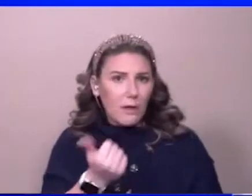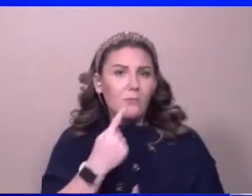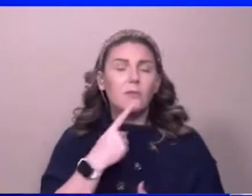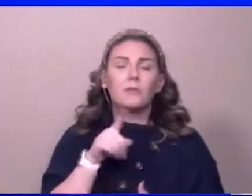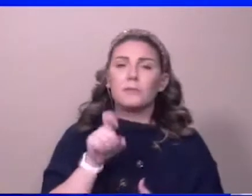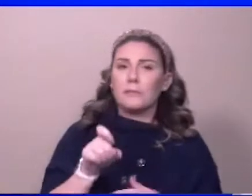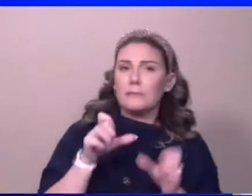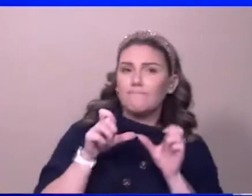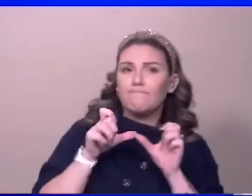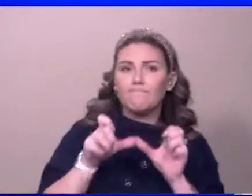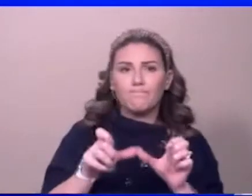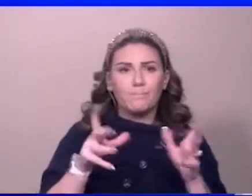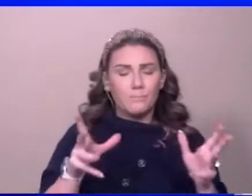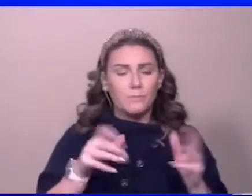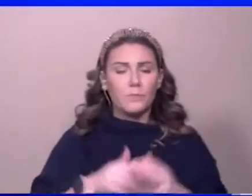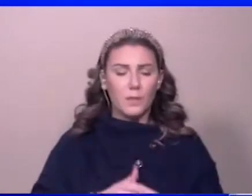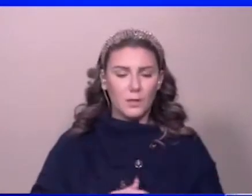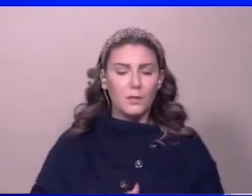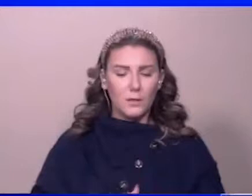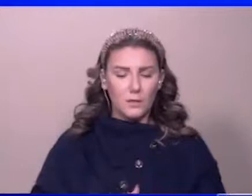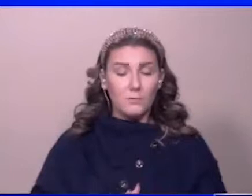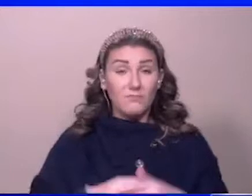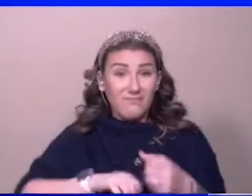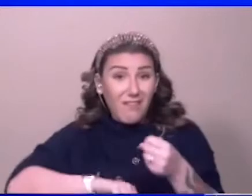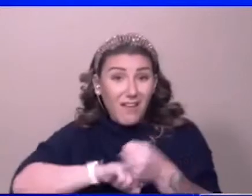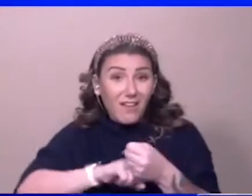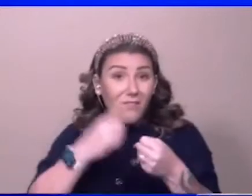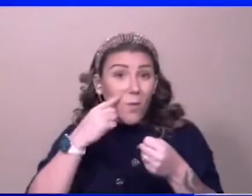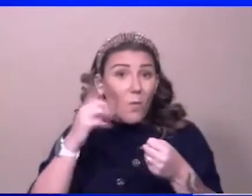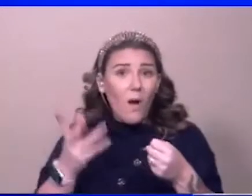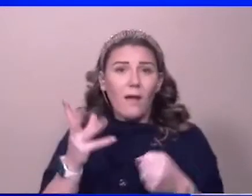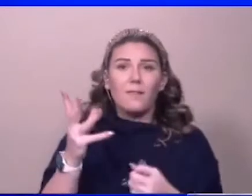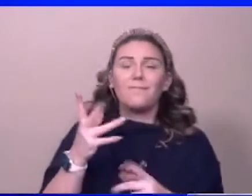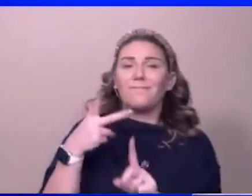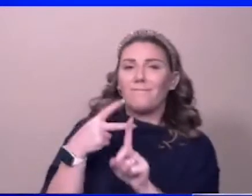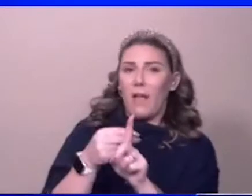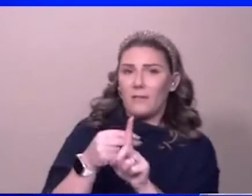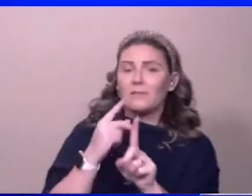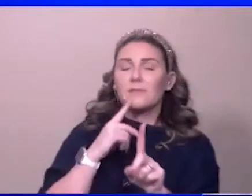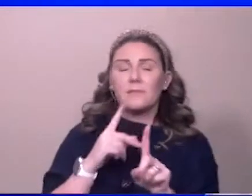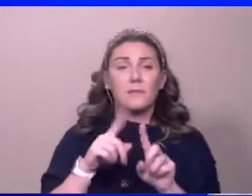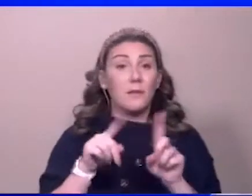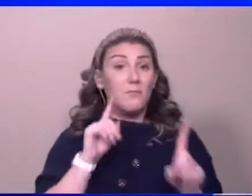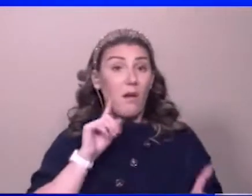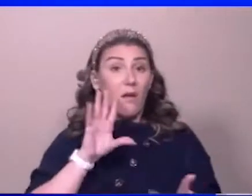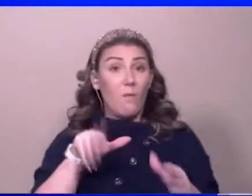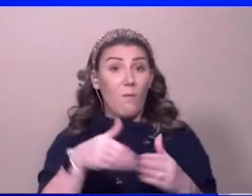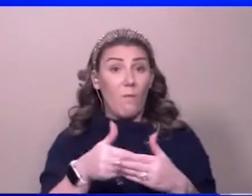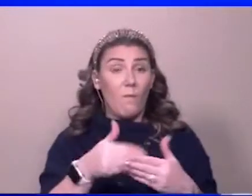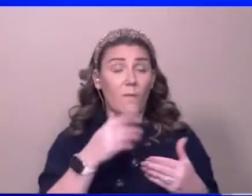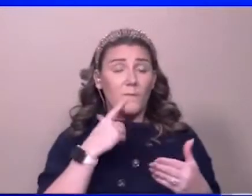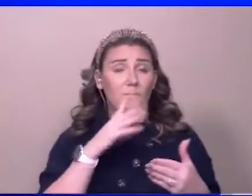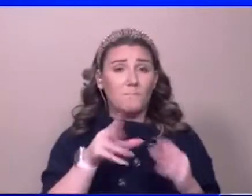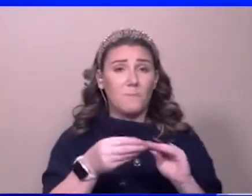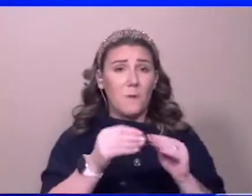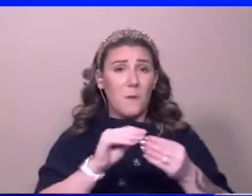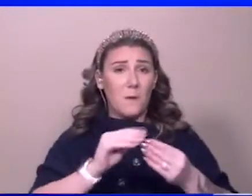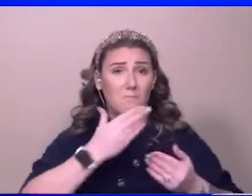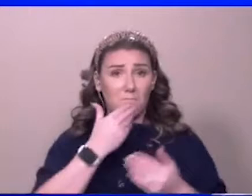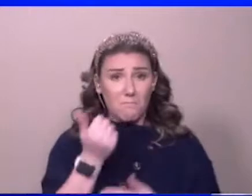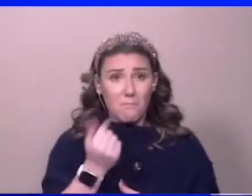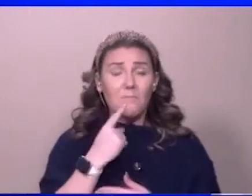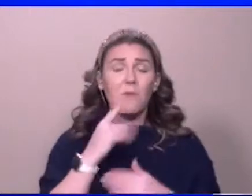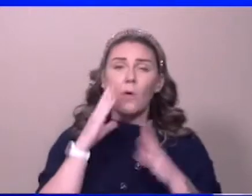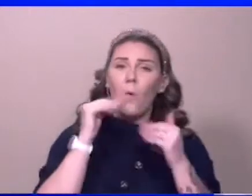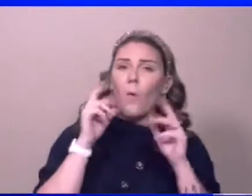continue to advocate for vaccination. But overall, the numbers are better. I think hopefully we will continue